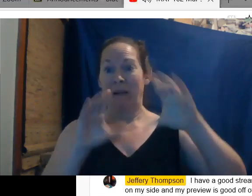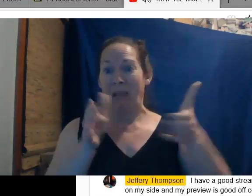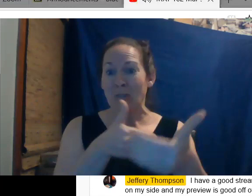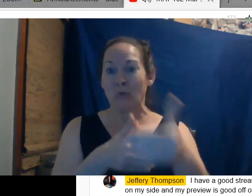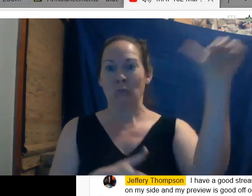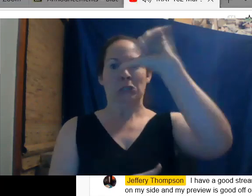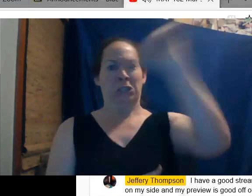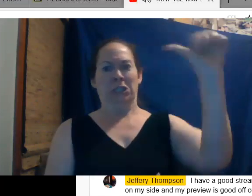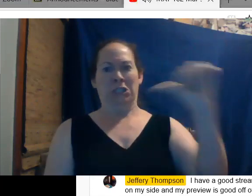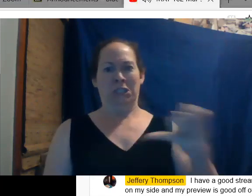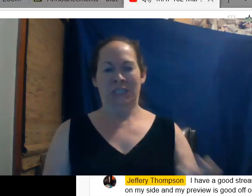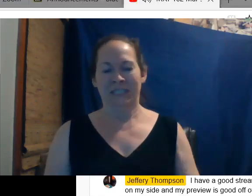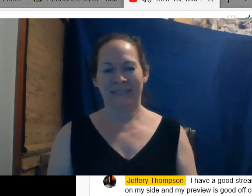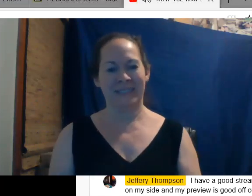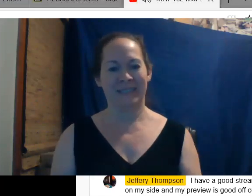There we go.